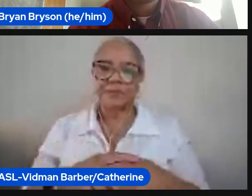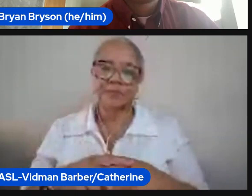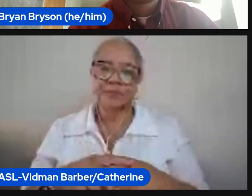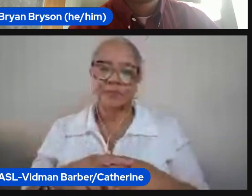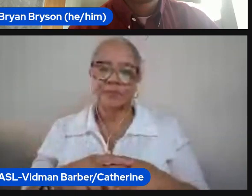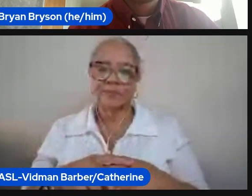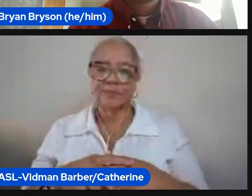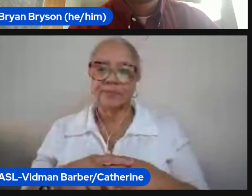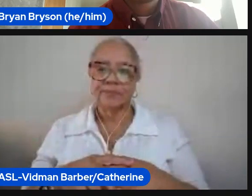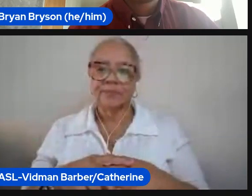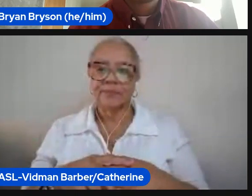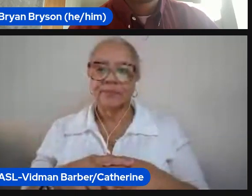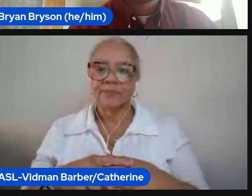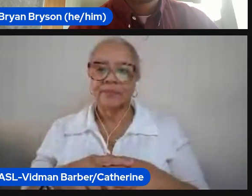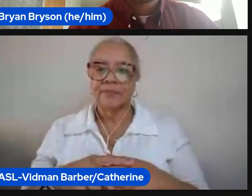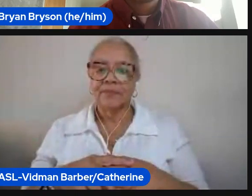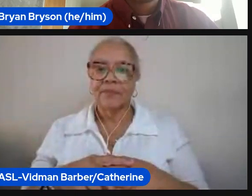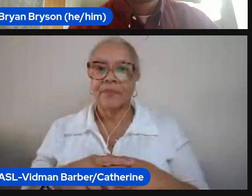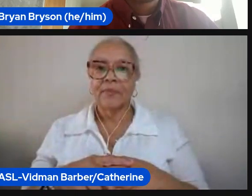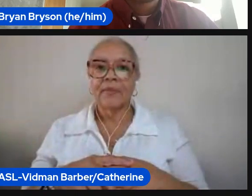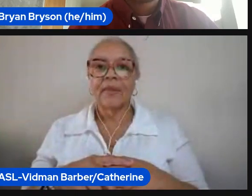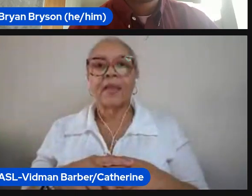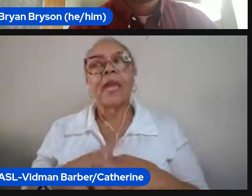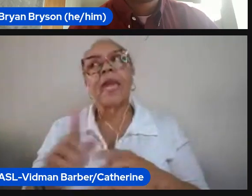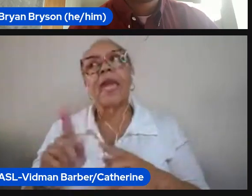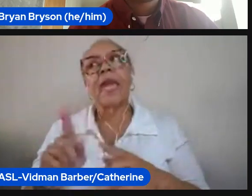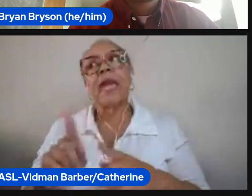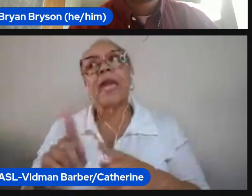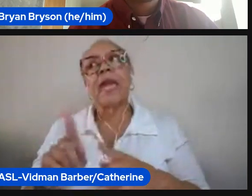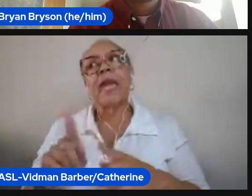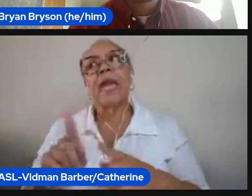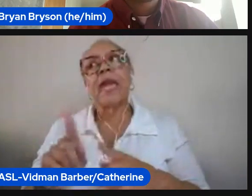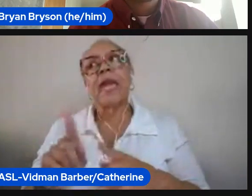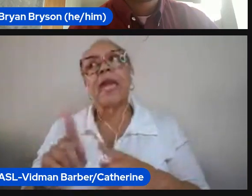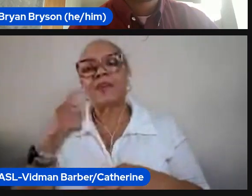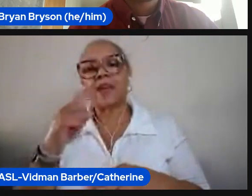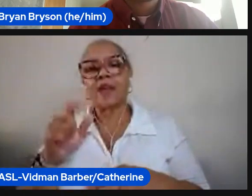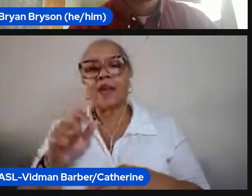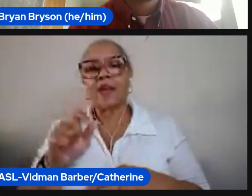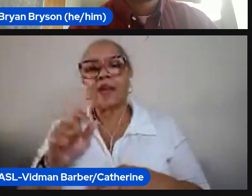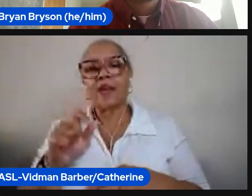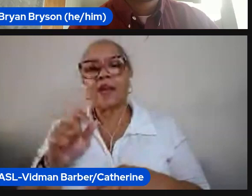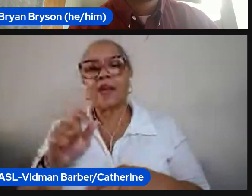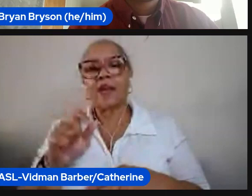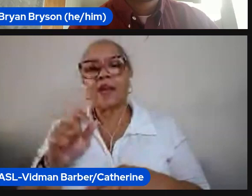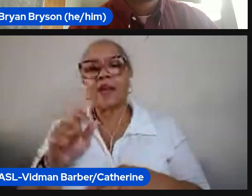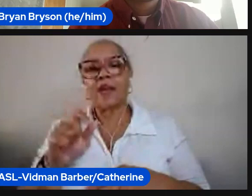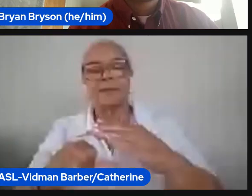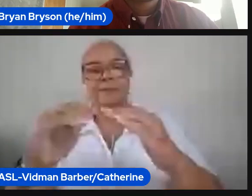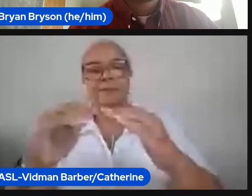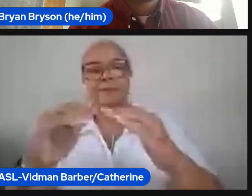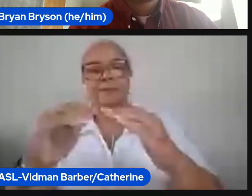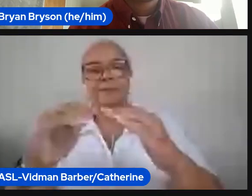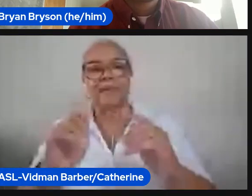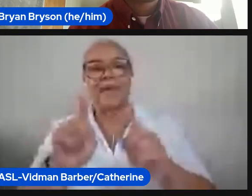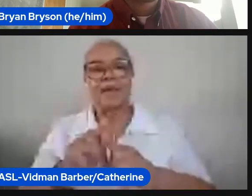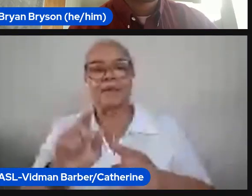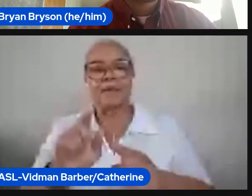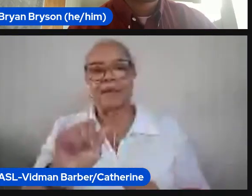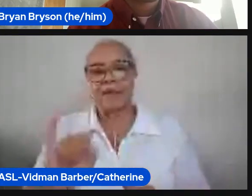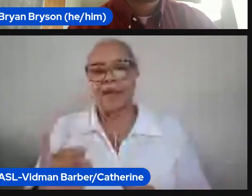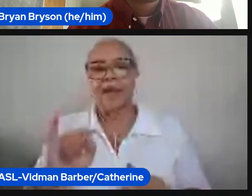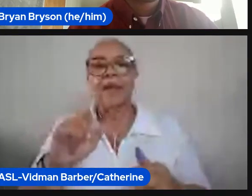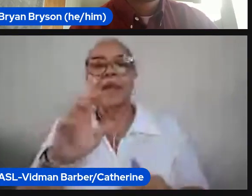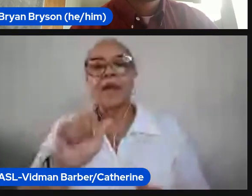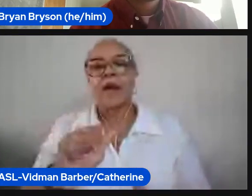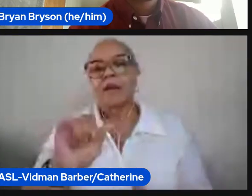I think if we think of artificial intelligence, we can think of machine learning as a subset of artificial intelligence. So artificial intelligence